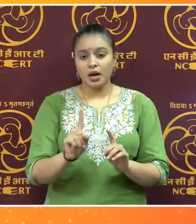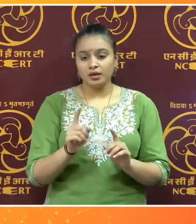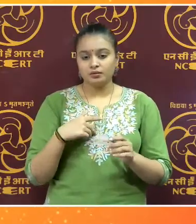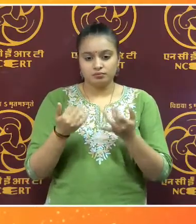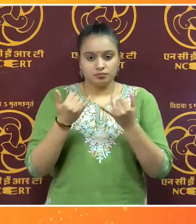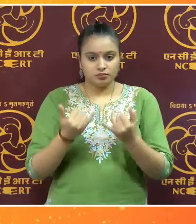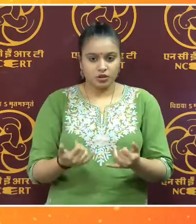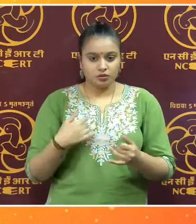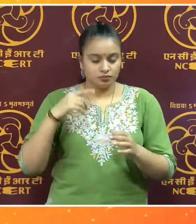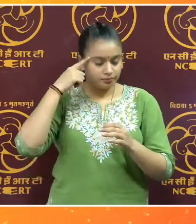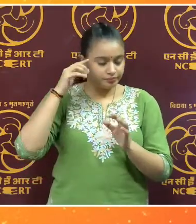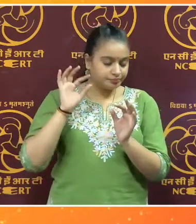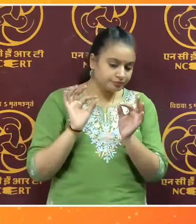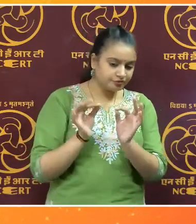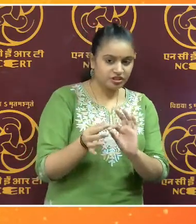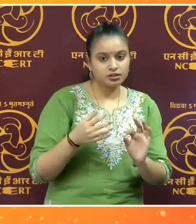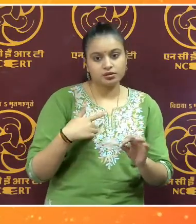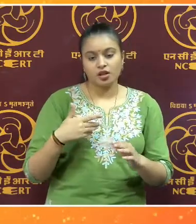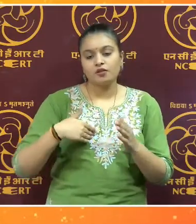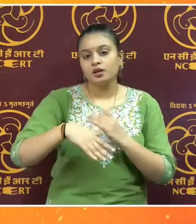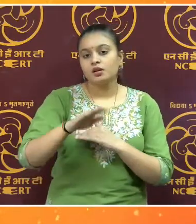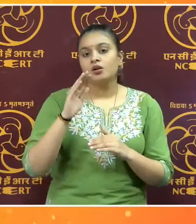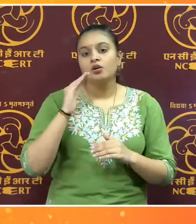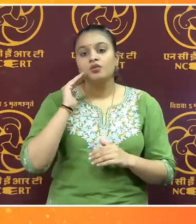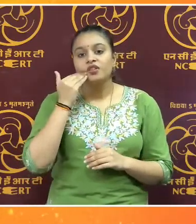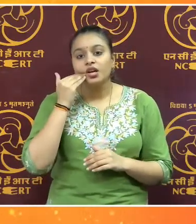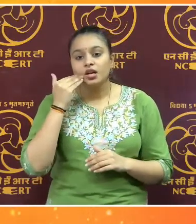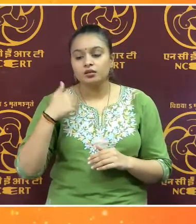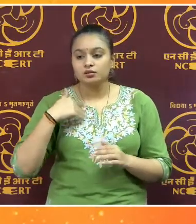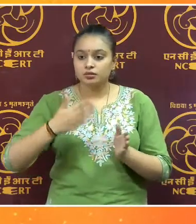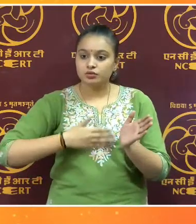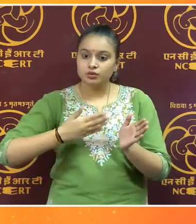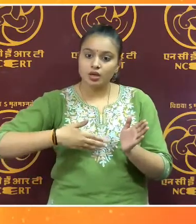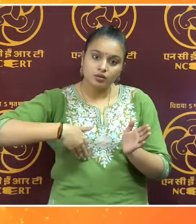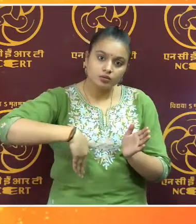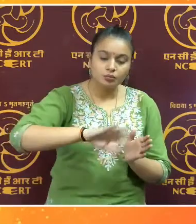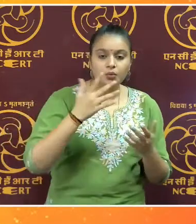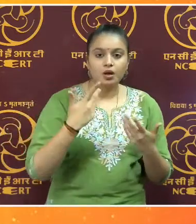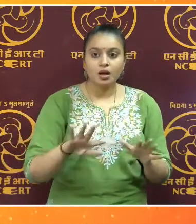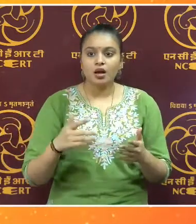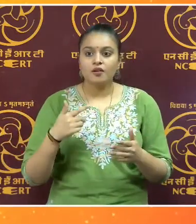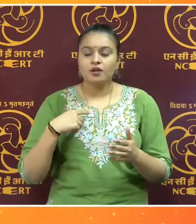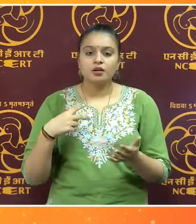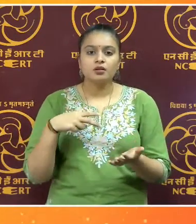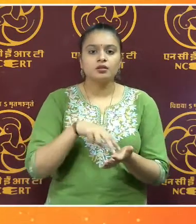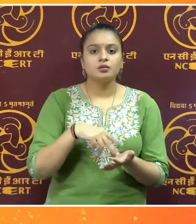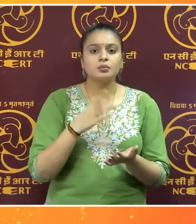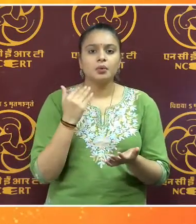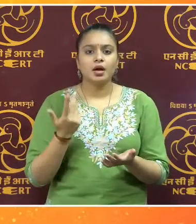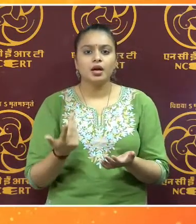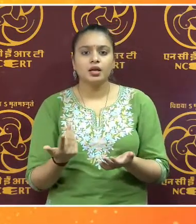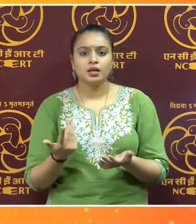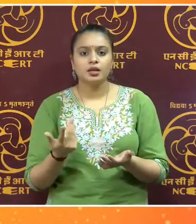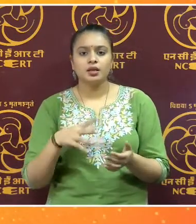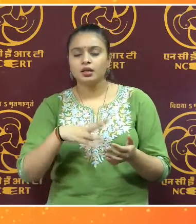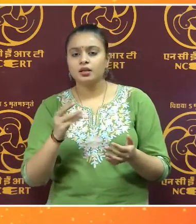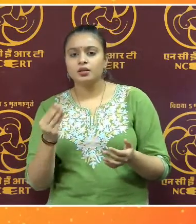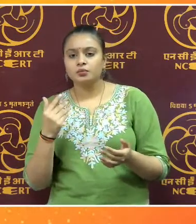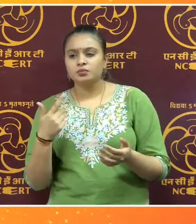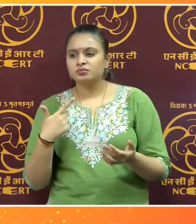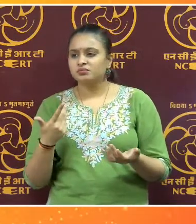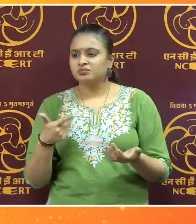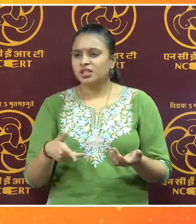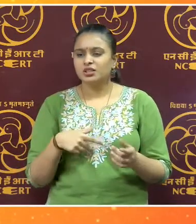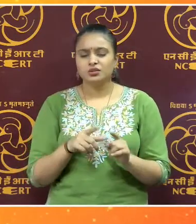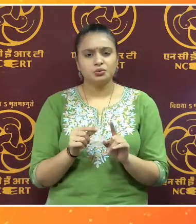I'm in a fix. Where to go as the train has departed and I have no clue why I didn't board the train. Oh God, what should